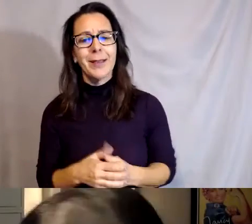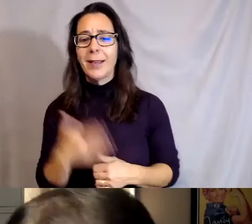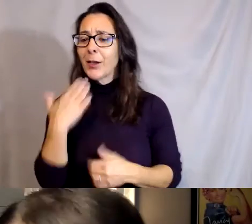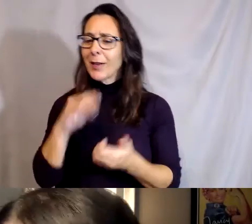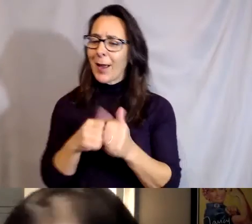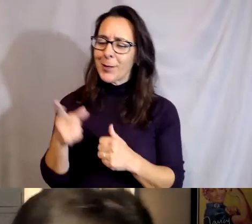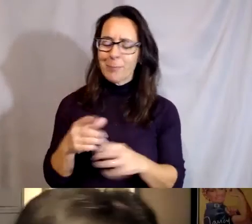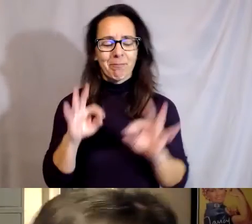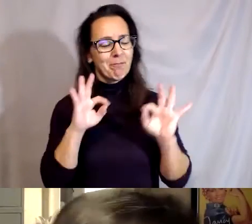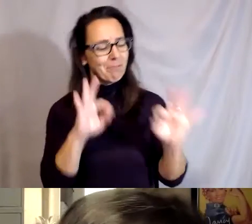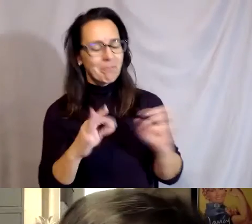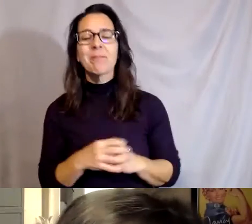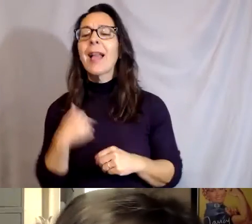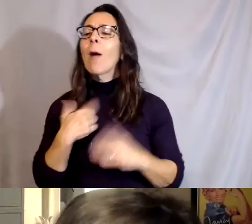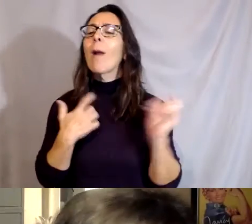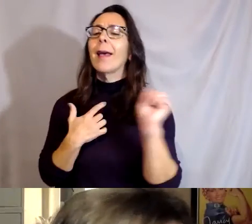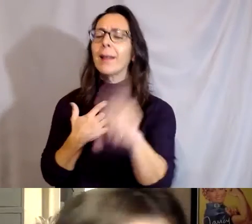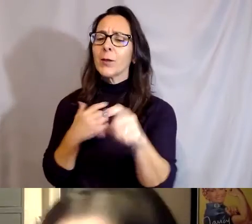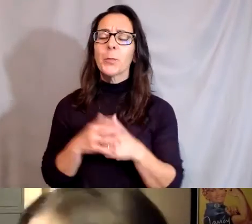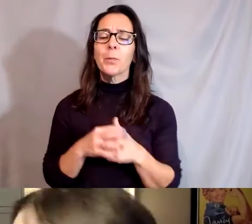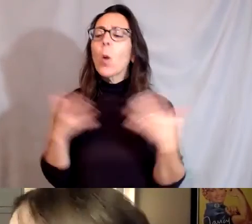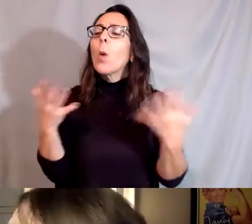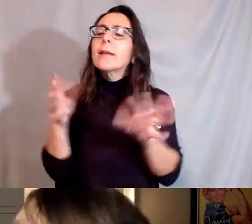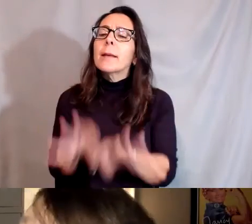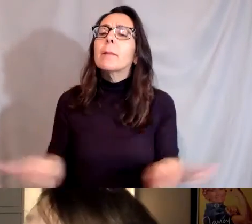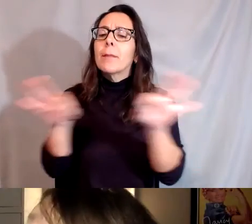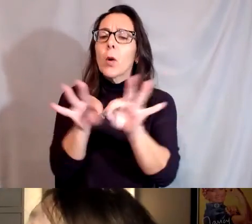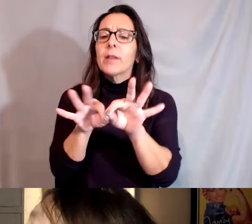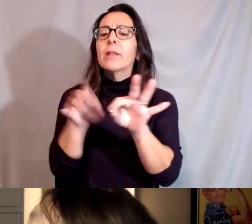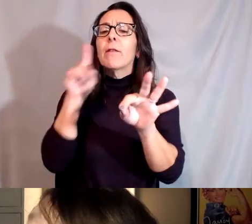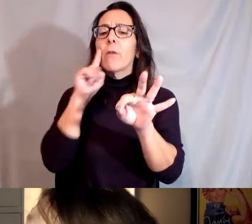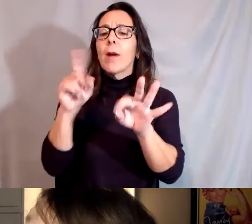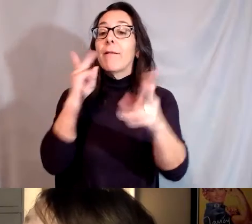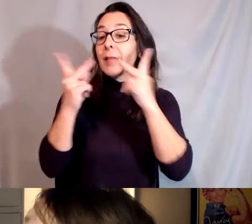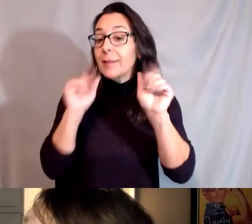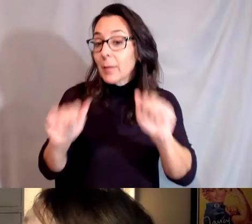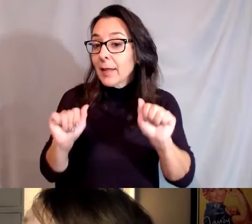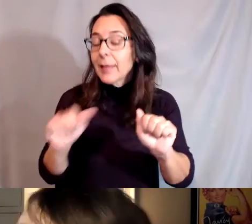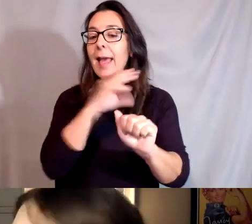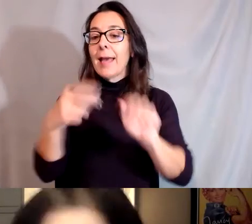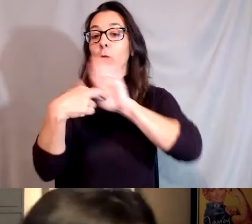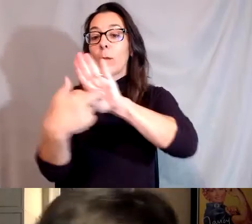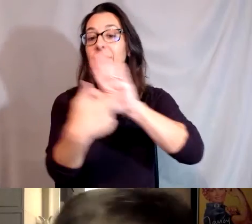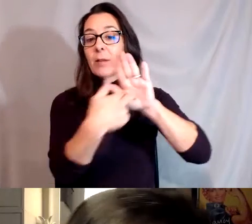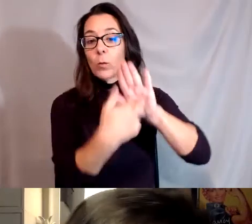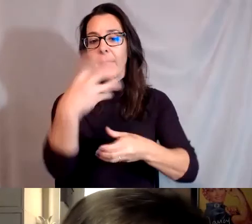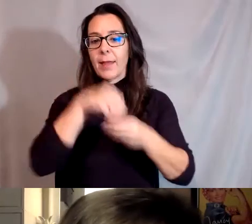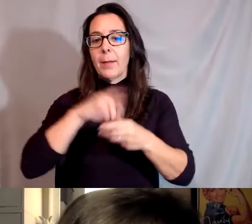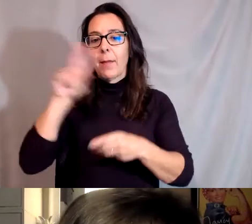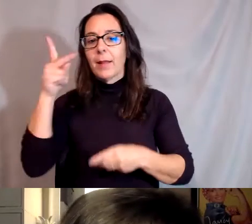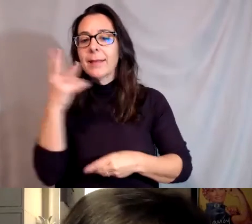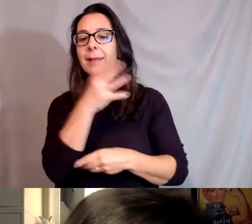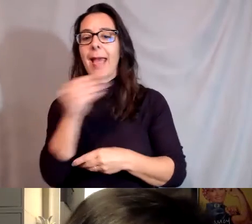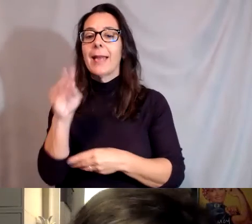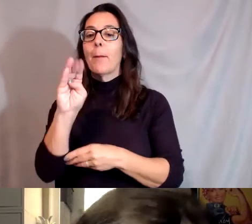to you. What is the importance of visibility and representation in politics and media